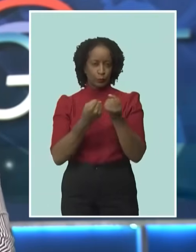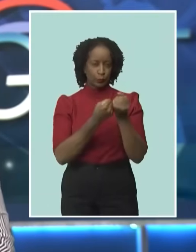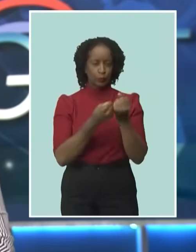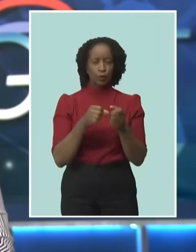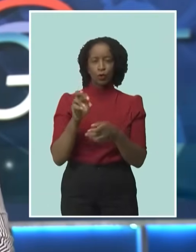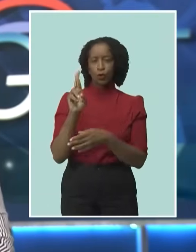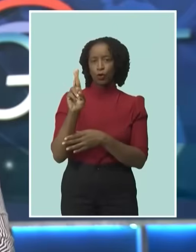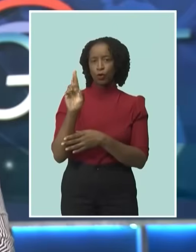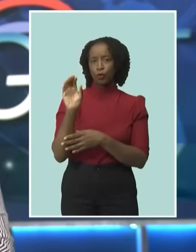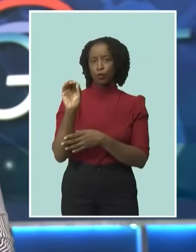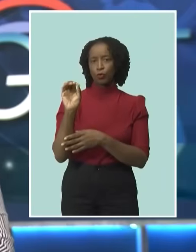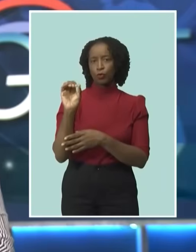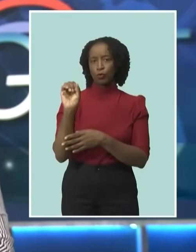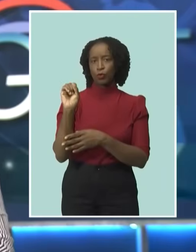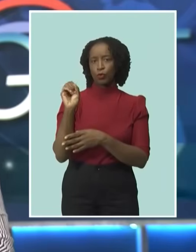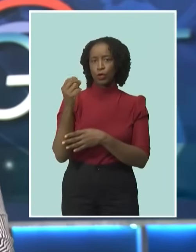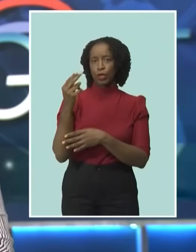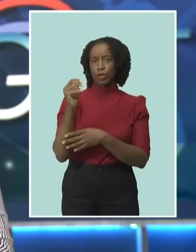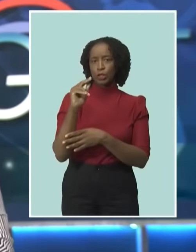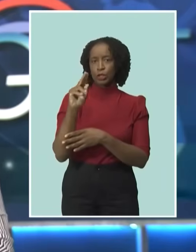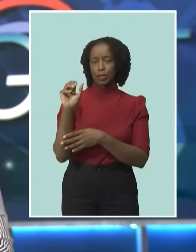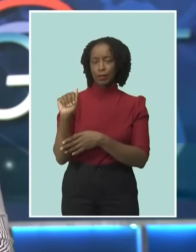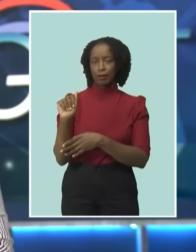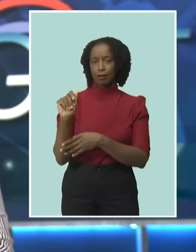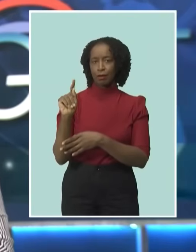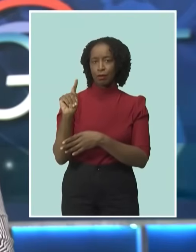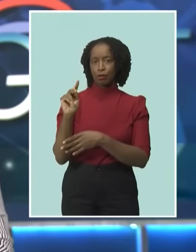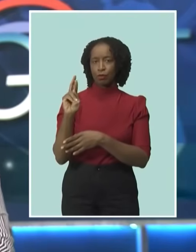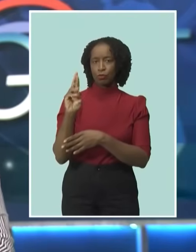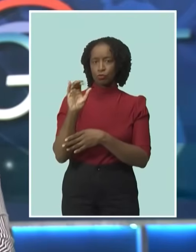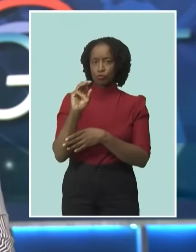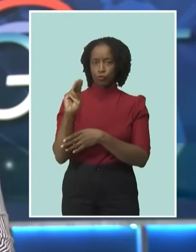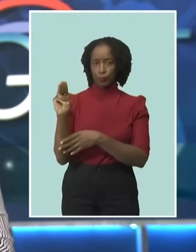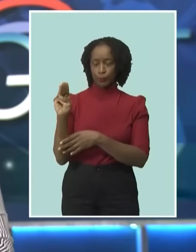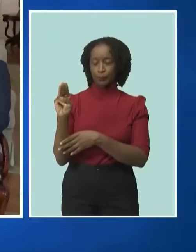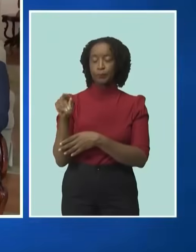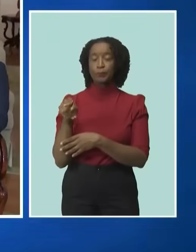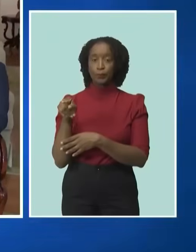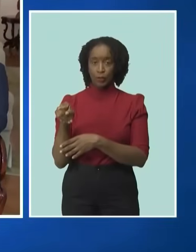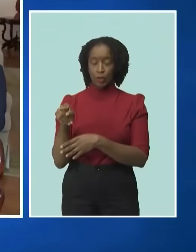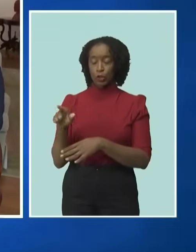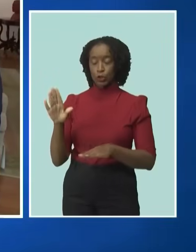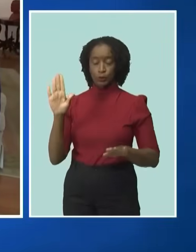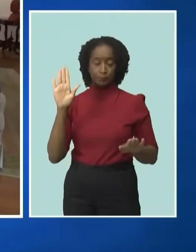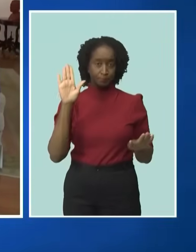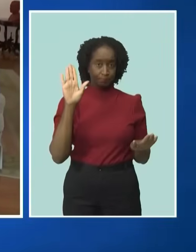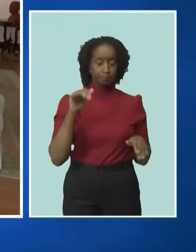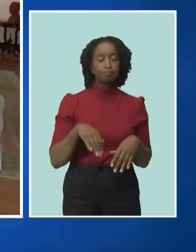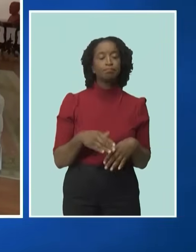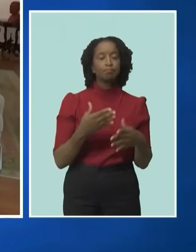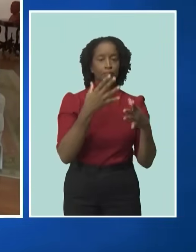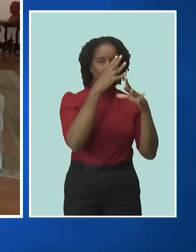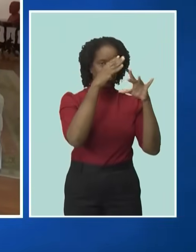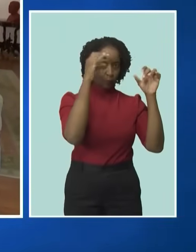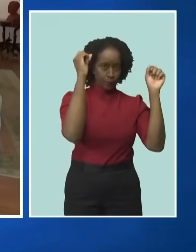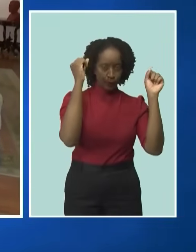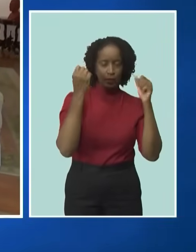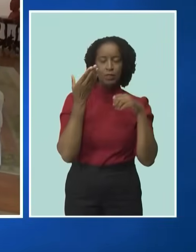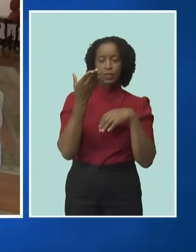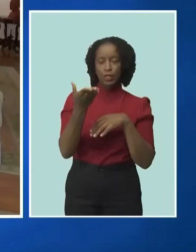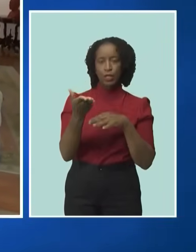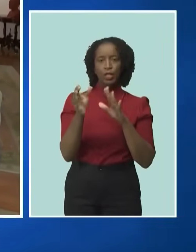The government senator took the oath of office before the Most Honourable Dame Sandra Mason, President of Barbados, at State